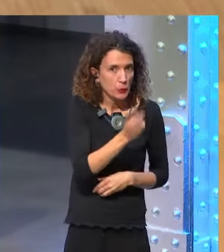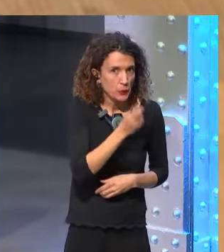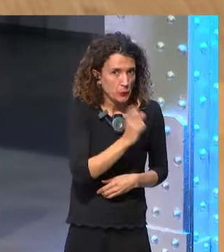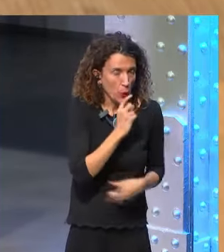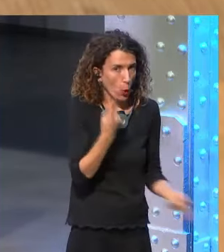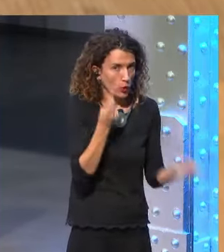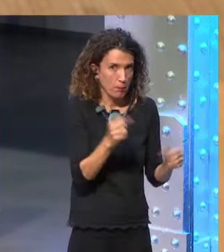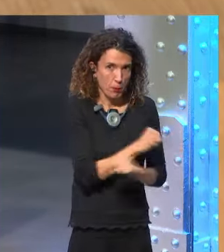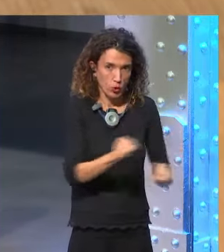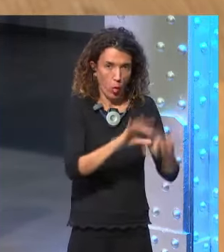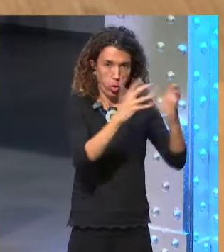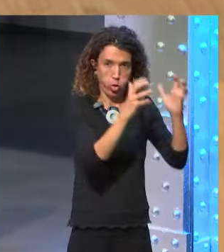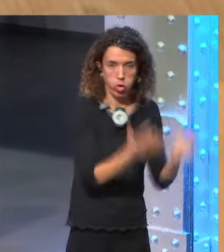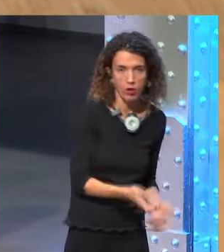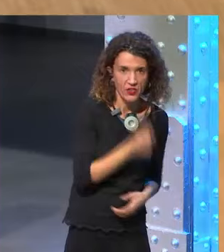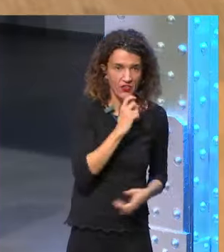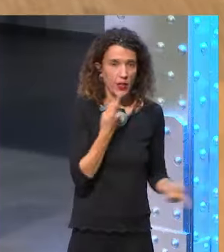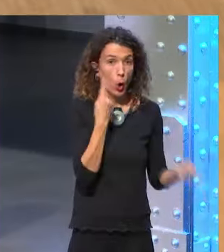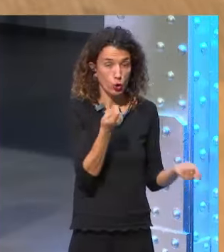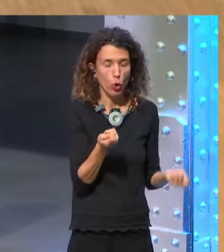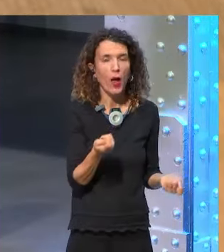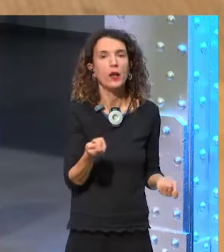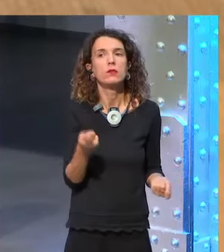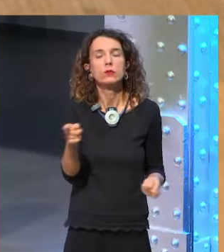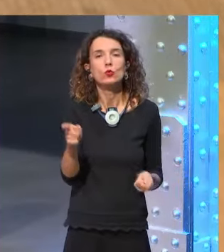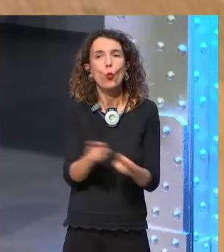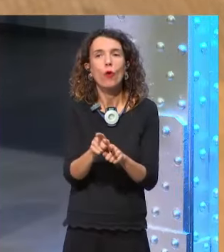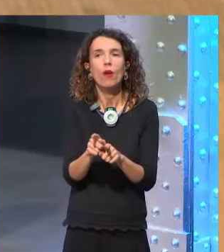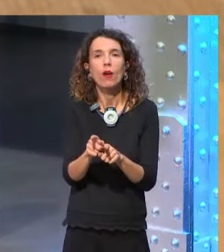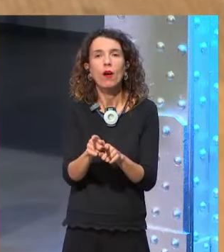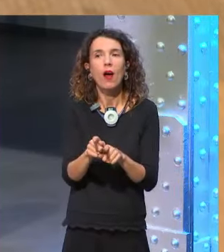So what is it that fascinates you about this